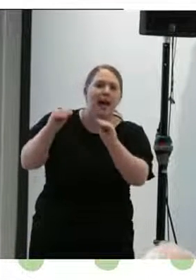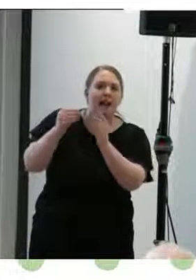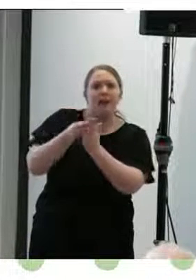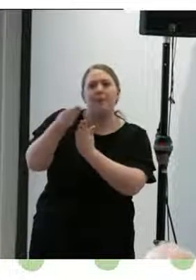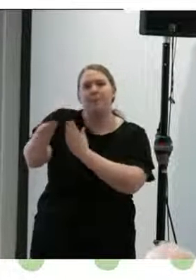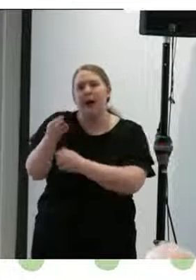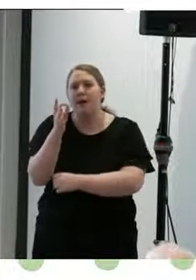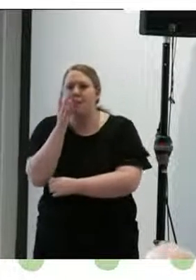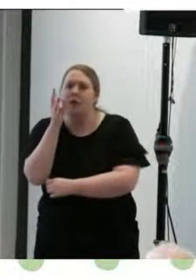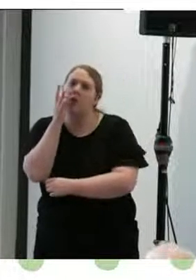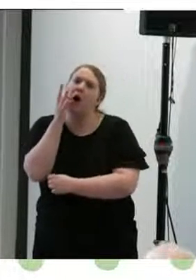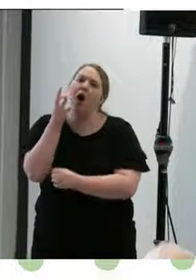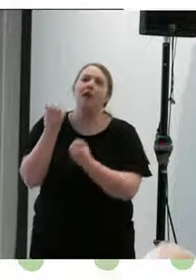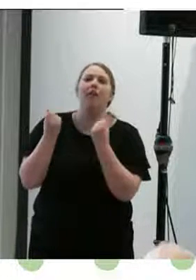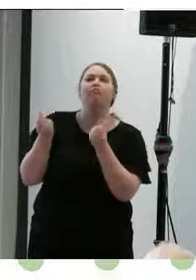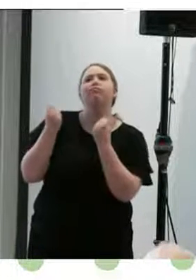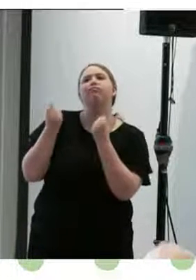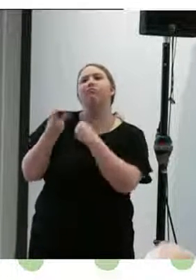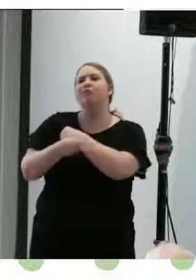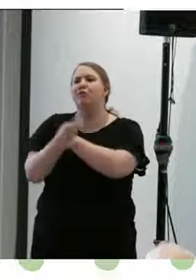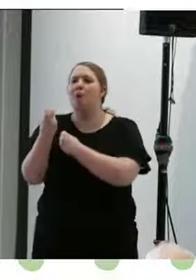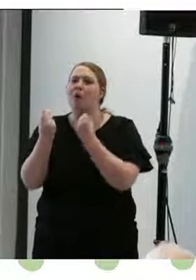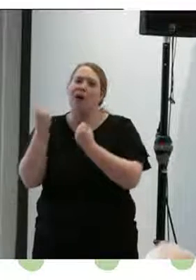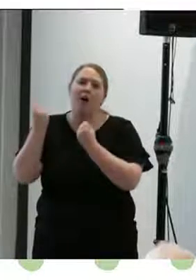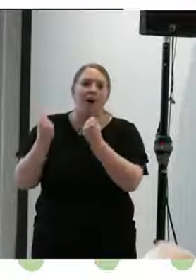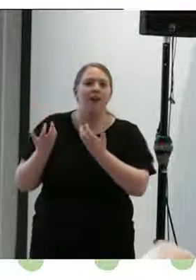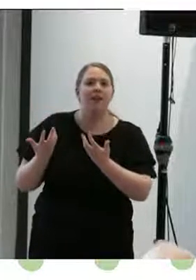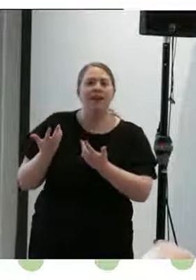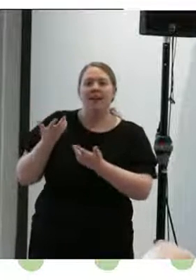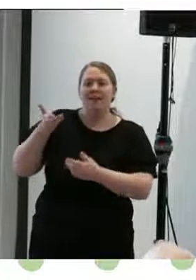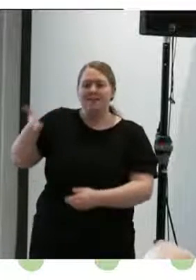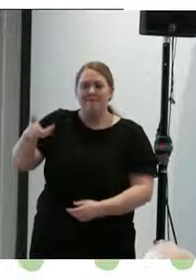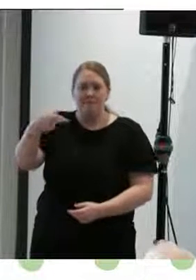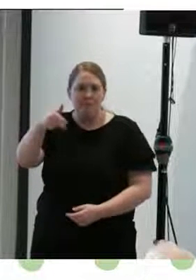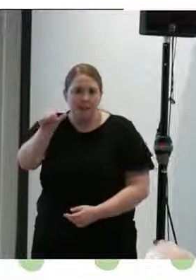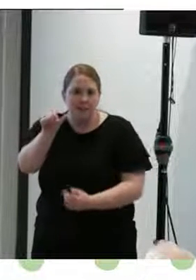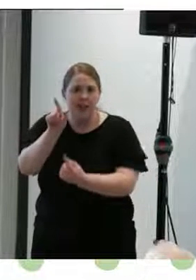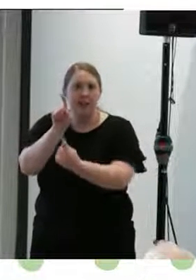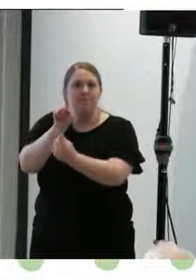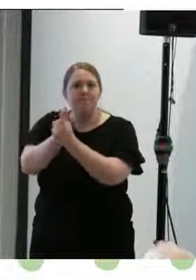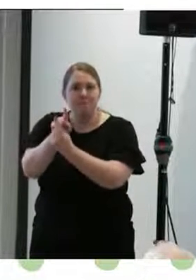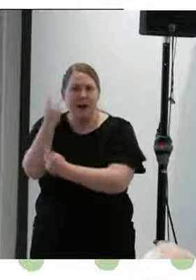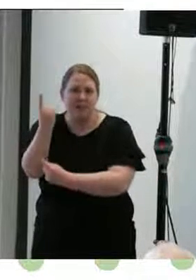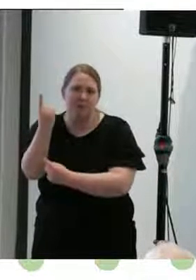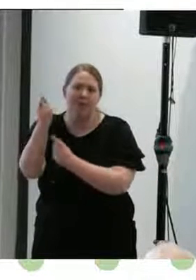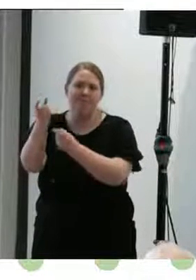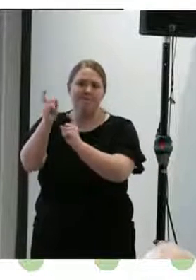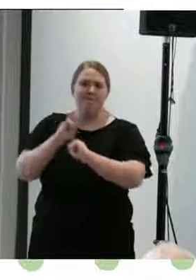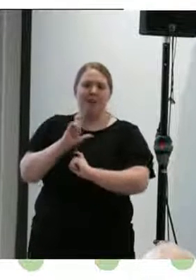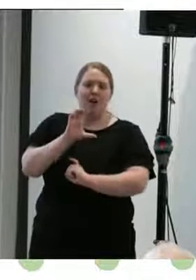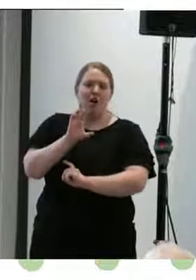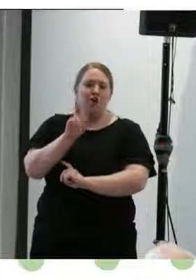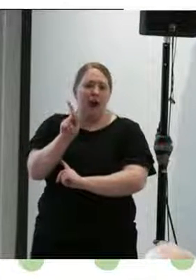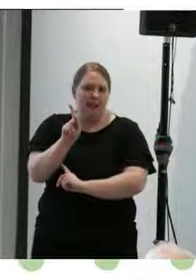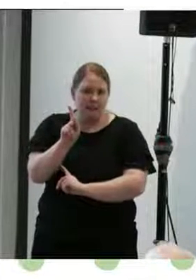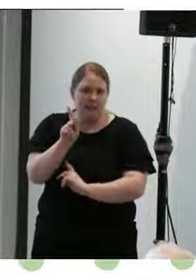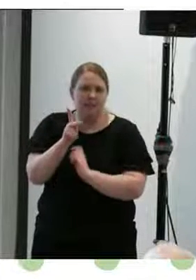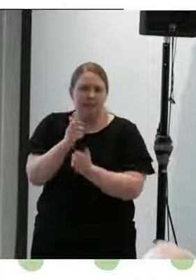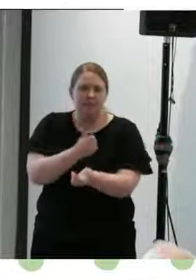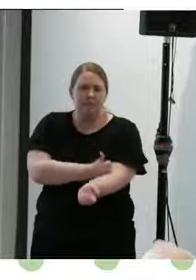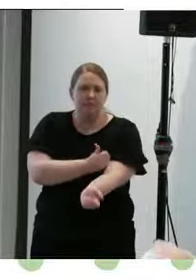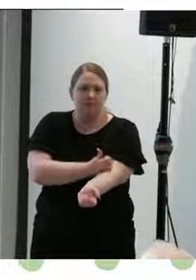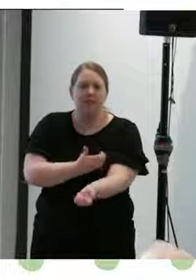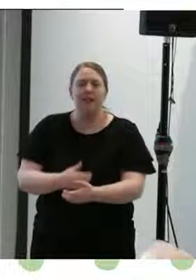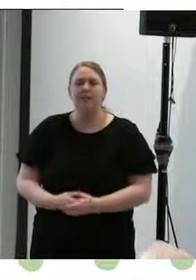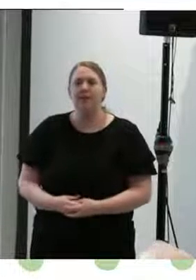on joyrides late at night. And then in Pennsylvania, he ended up meeting someone who gave him some crack to sell. So he started selling crack. He